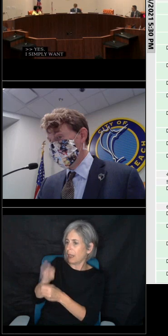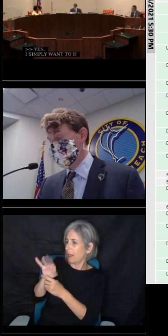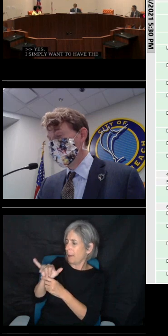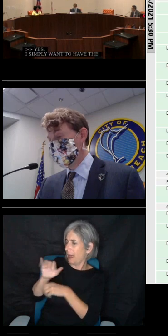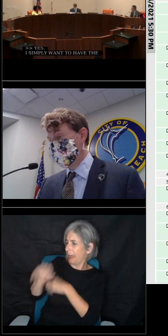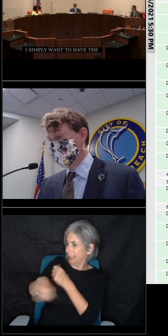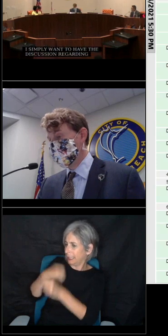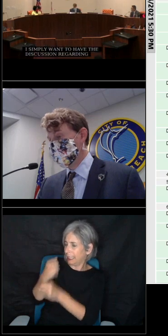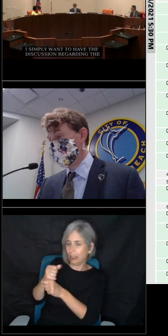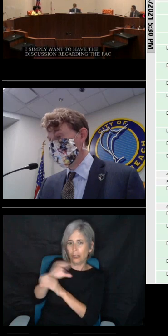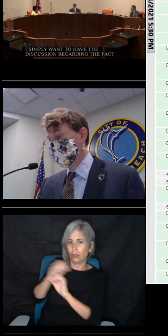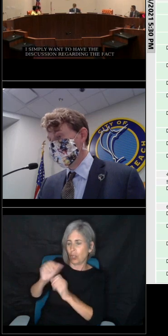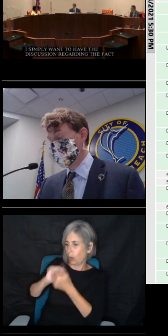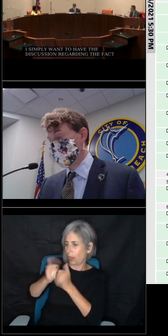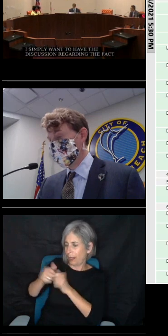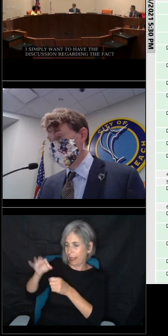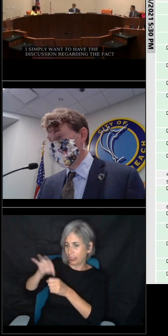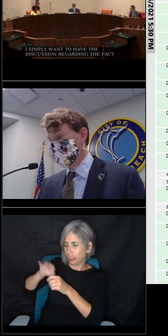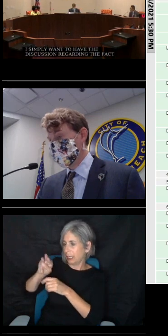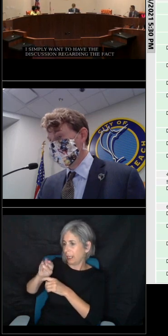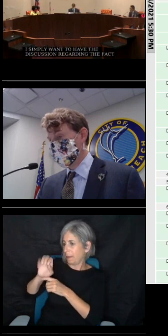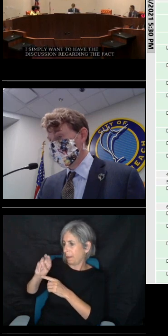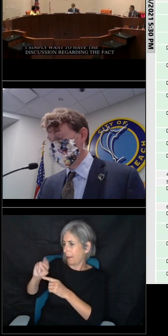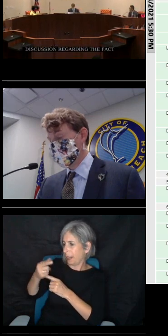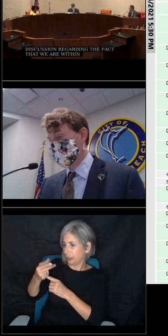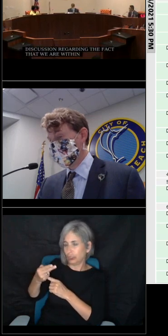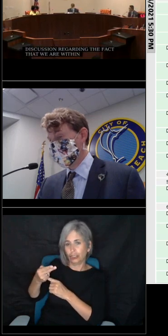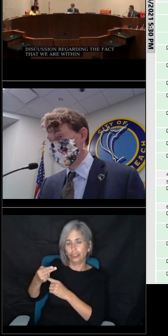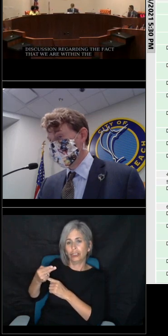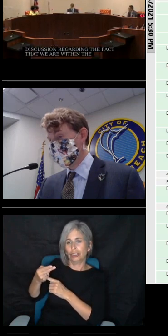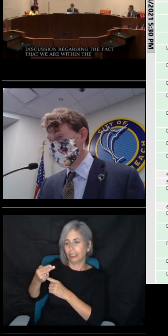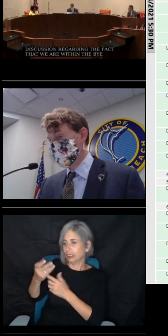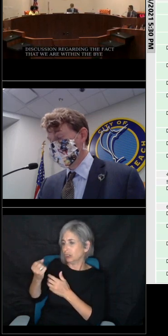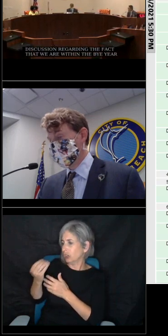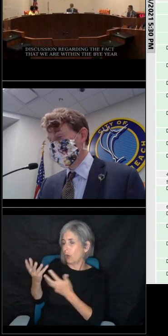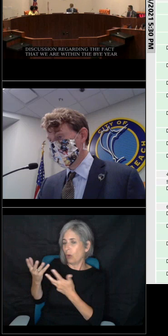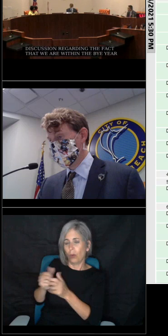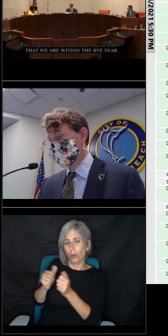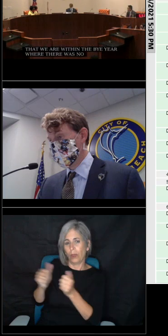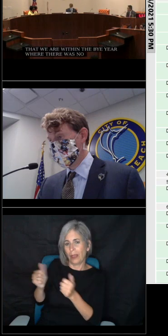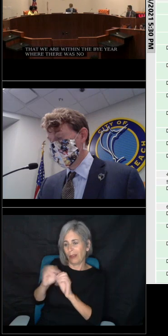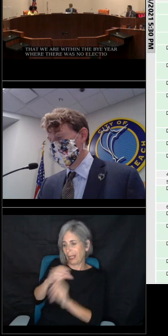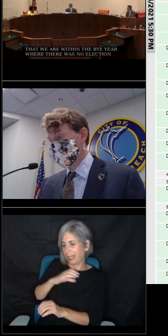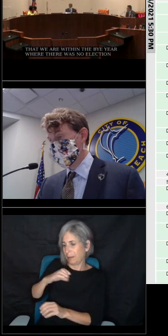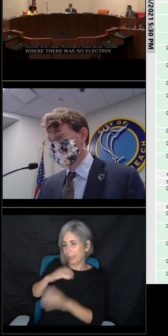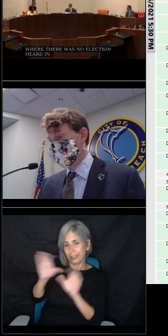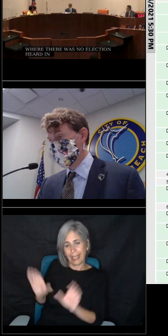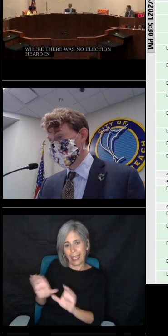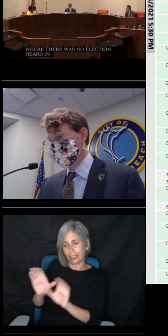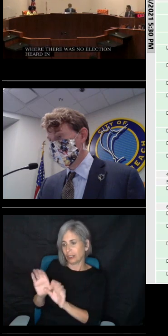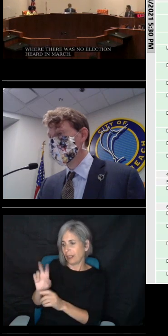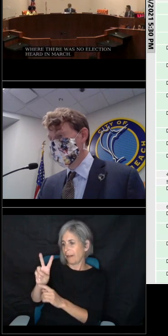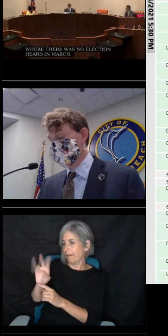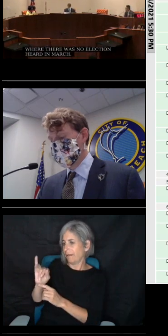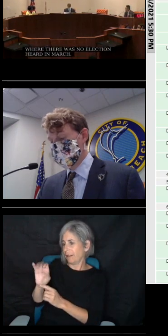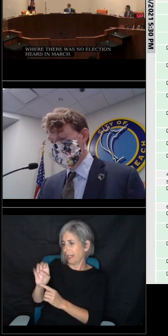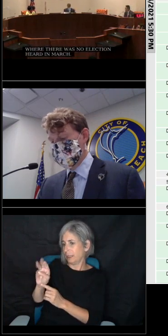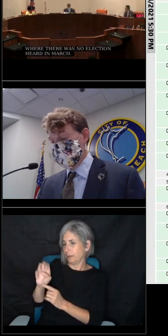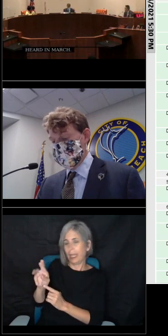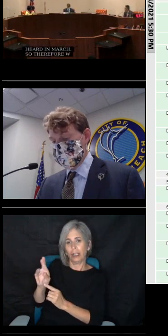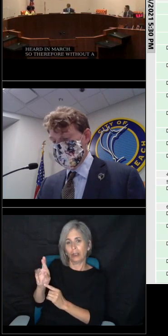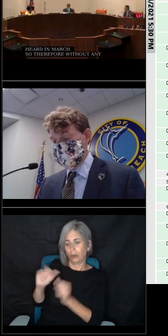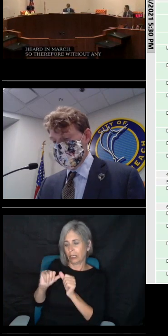was no election that occurred in March. And so therefore, without any commission action, the vice mayor role would continue up